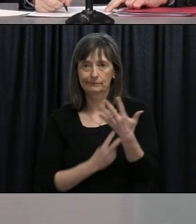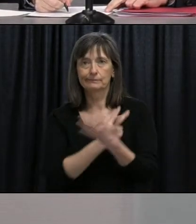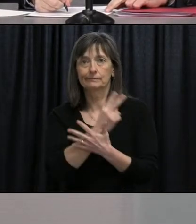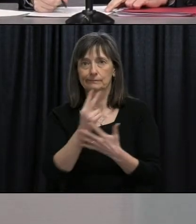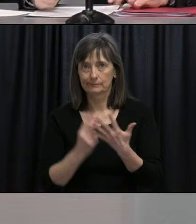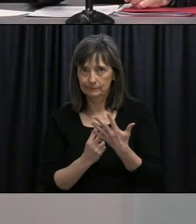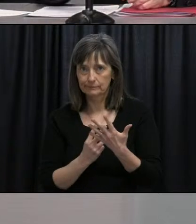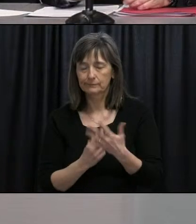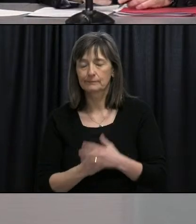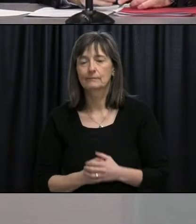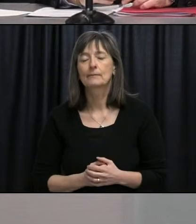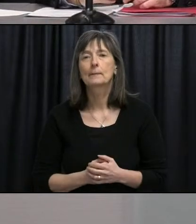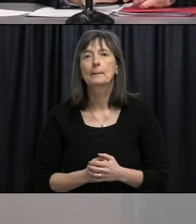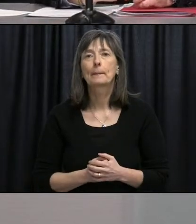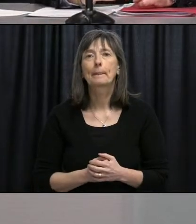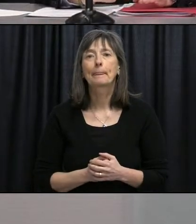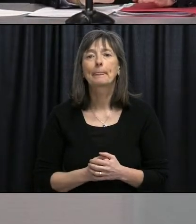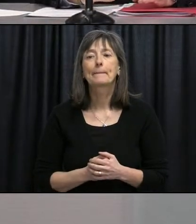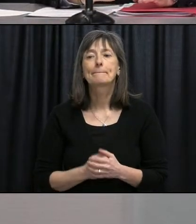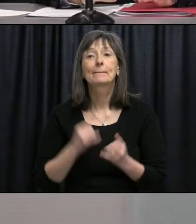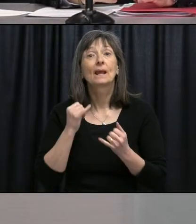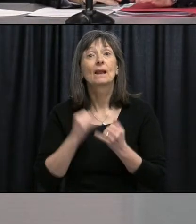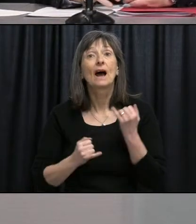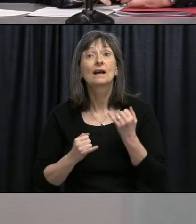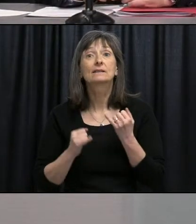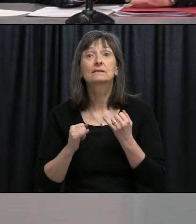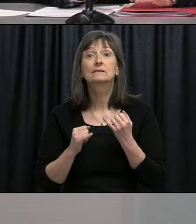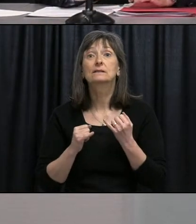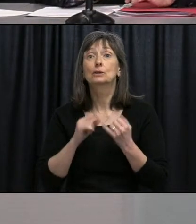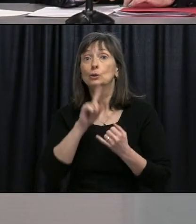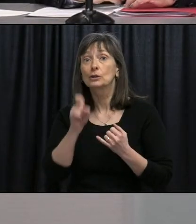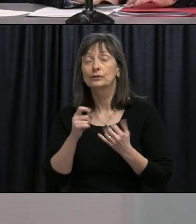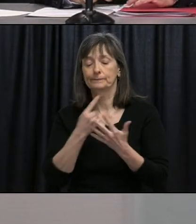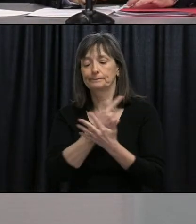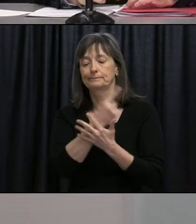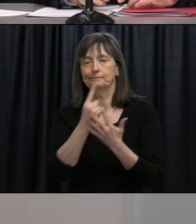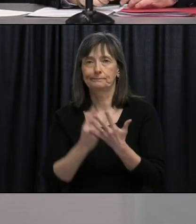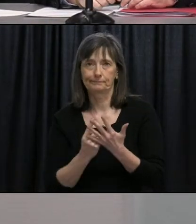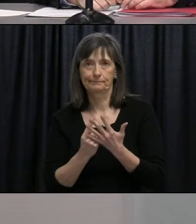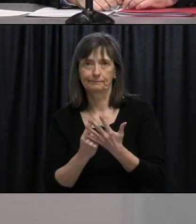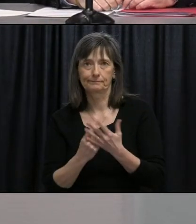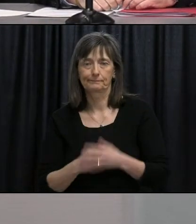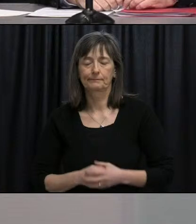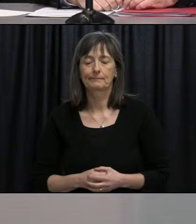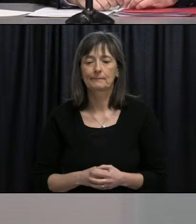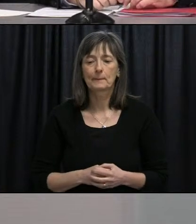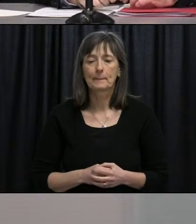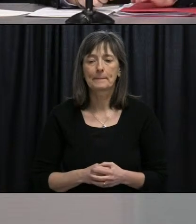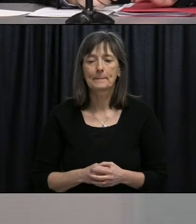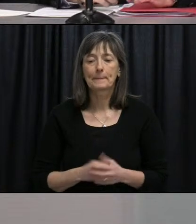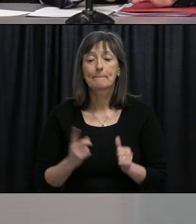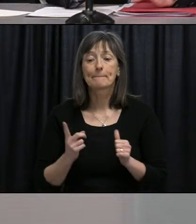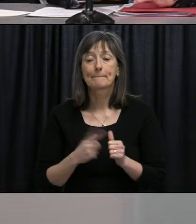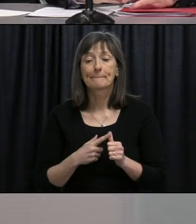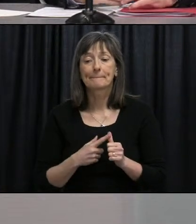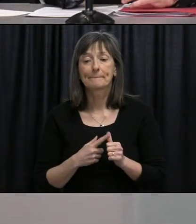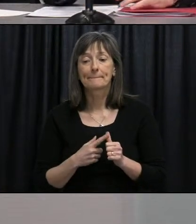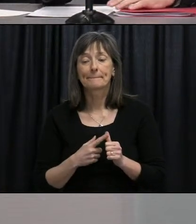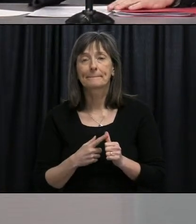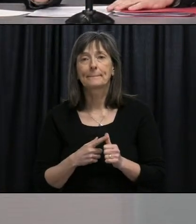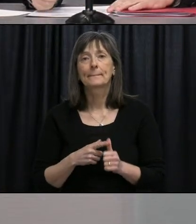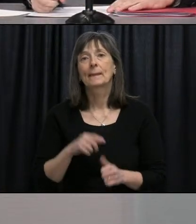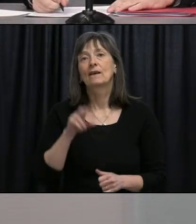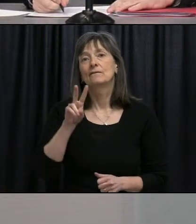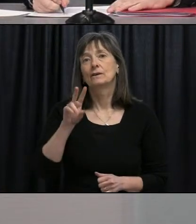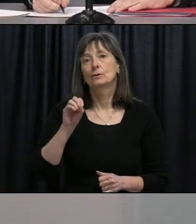ask 1 question and 1 follow-up per round. Following this, I will ask each reporter if they have 1 final question. Our first questions are from Richard Duggan